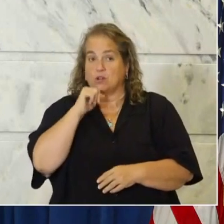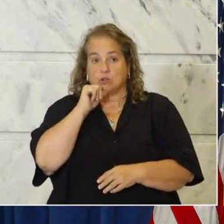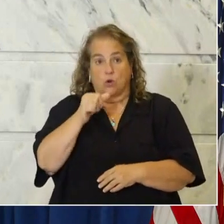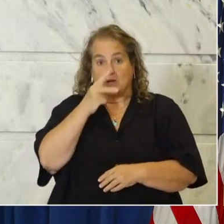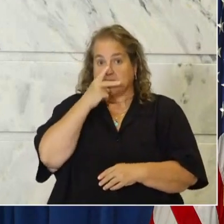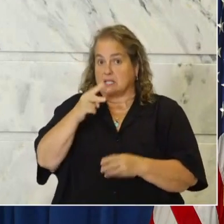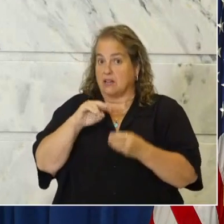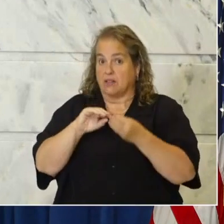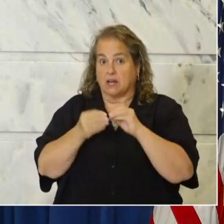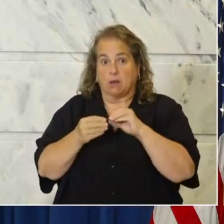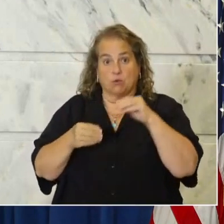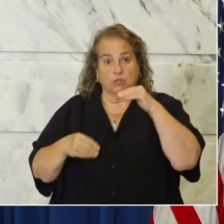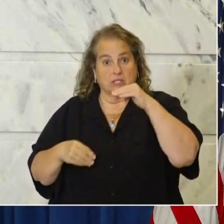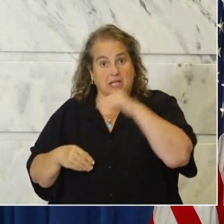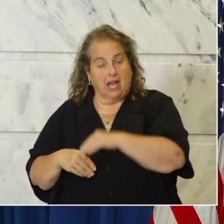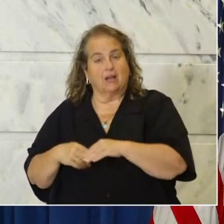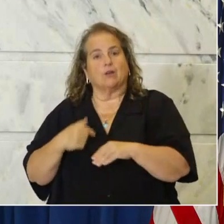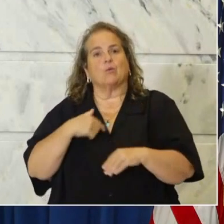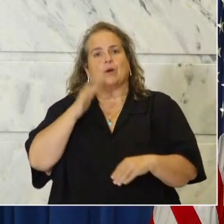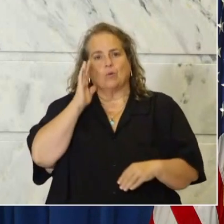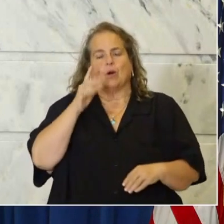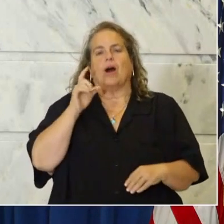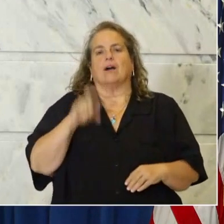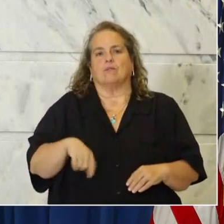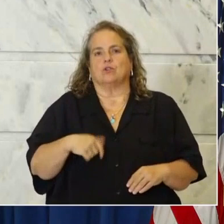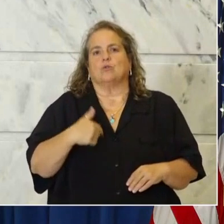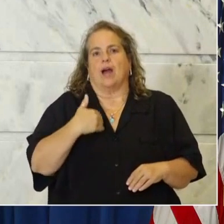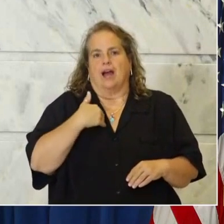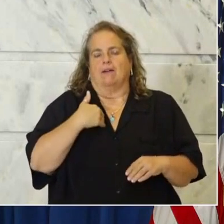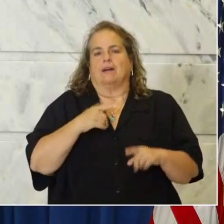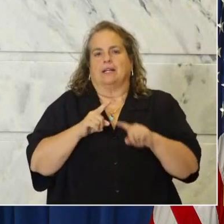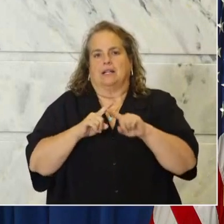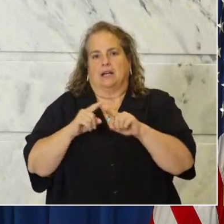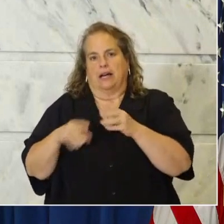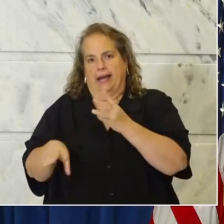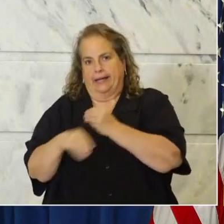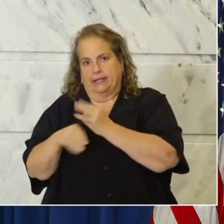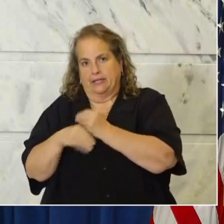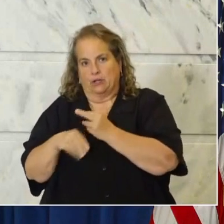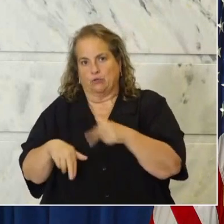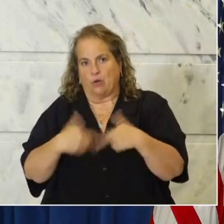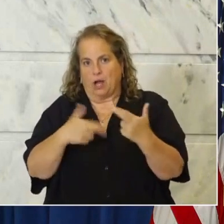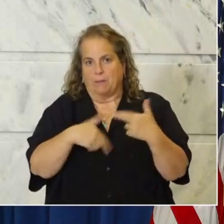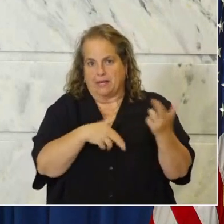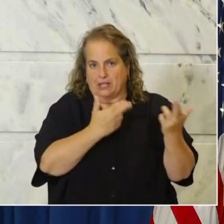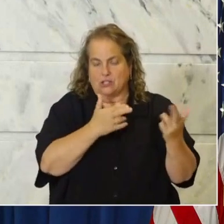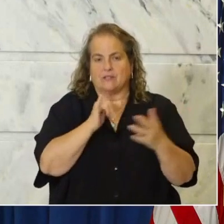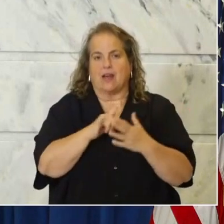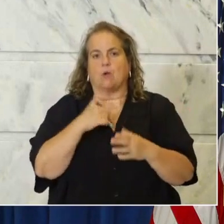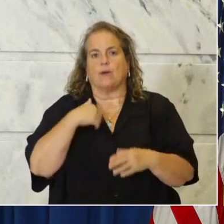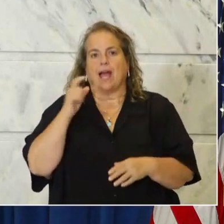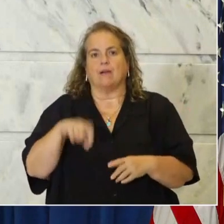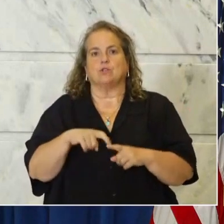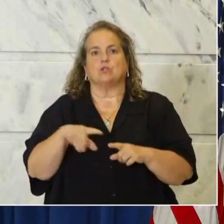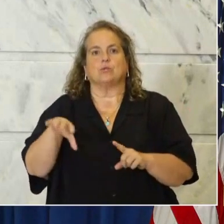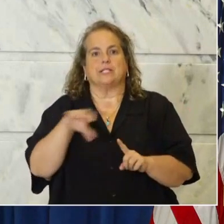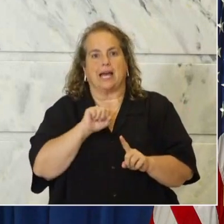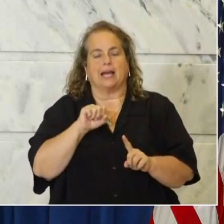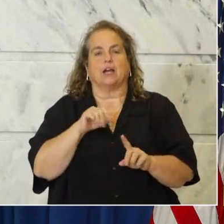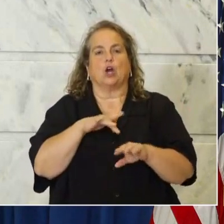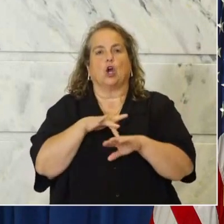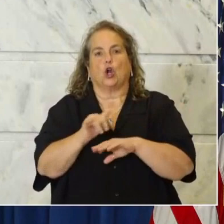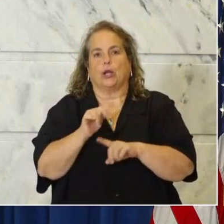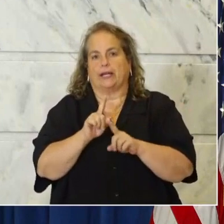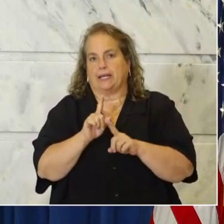down, we're going to have both a series of recommendations and steps that we'll need to take sometime